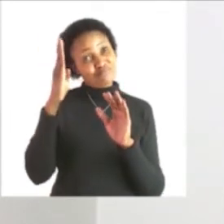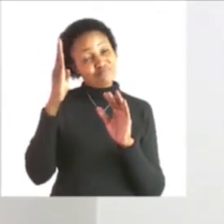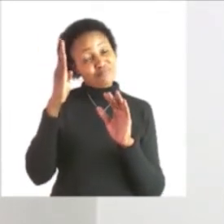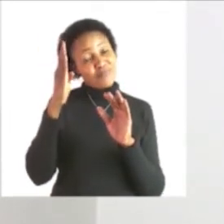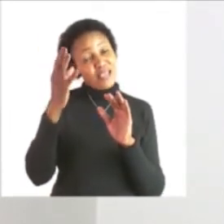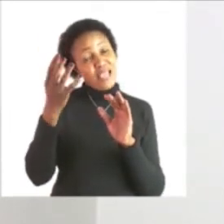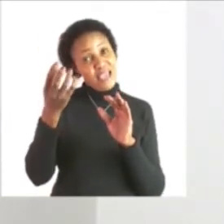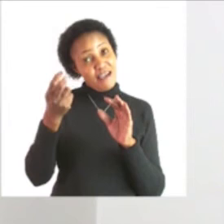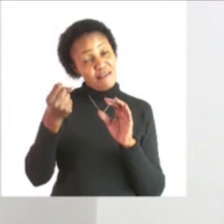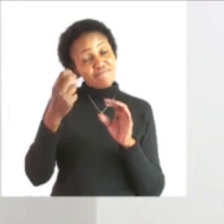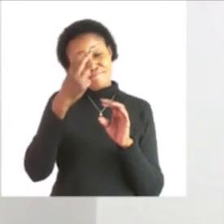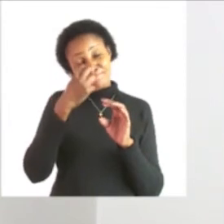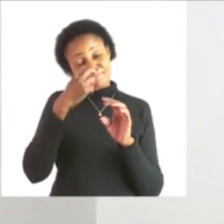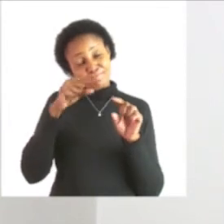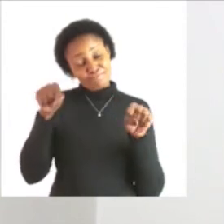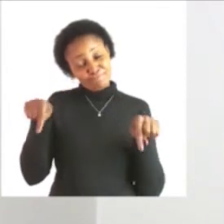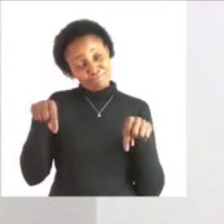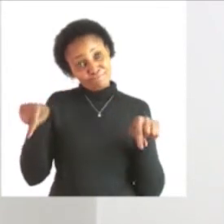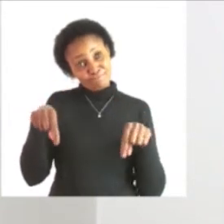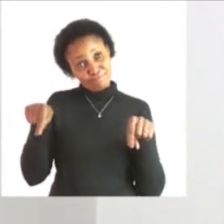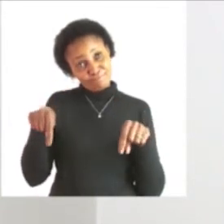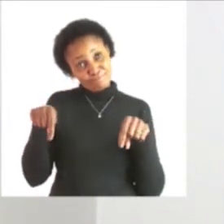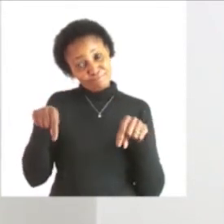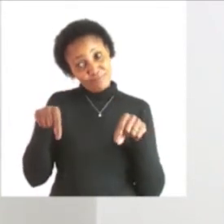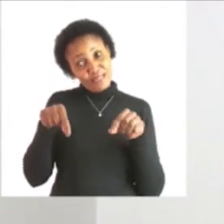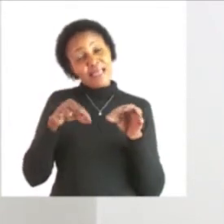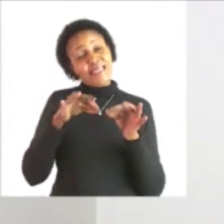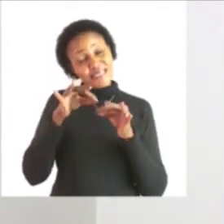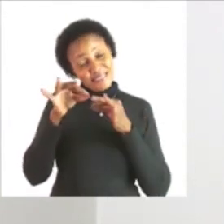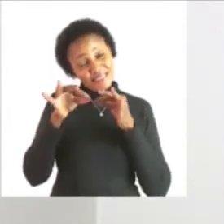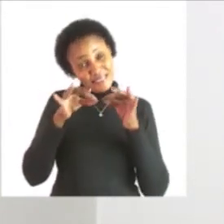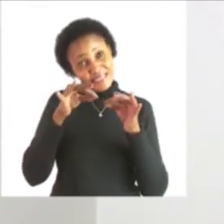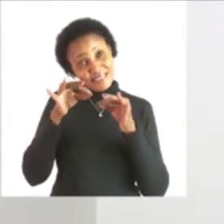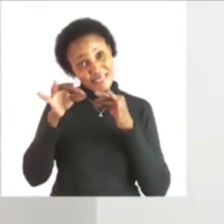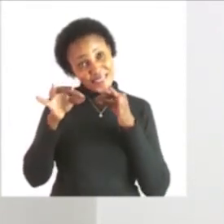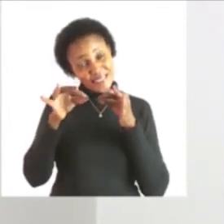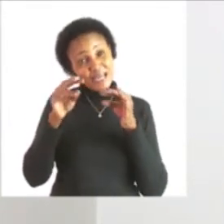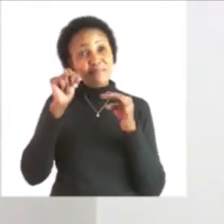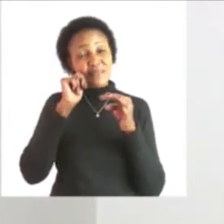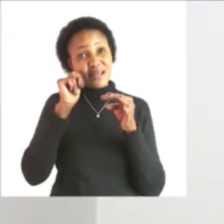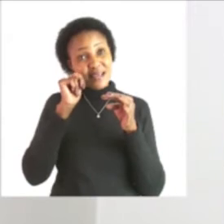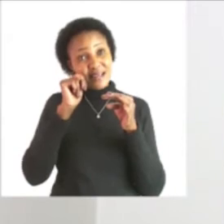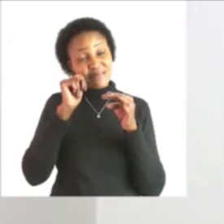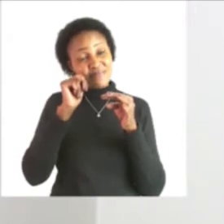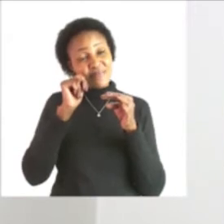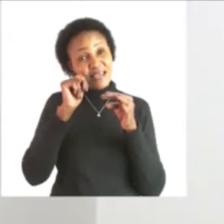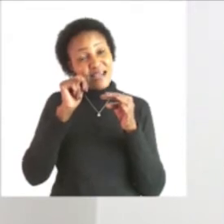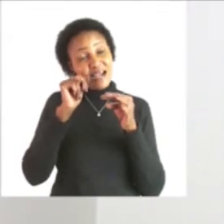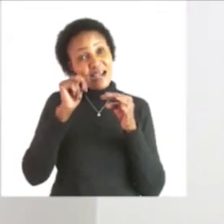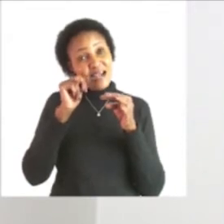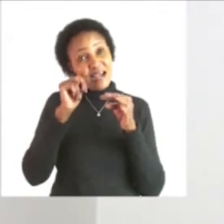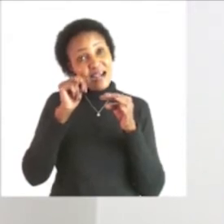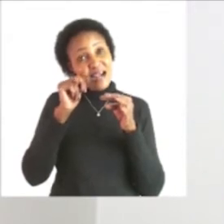black wheels. Now, adjectives describes a noun. A car, a van is a